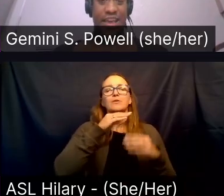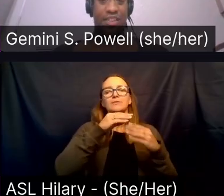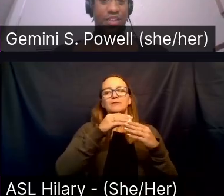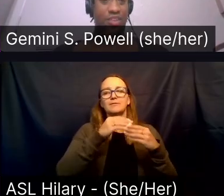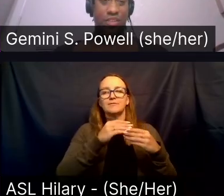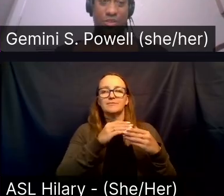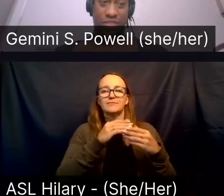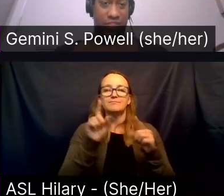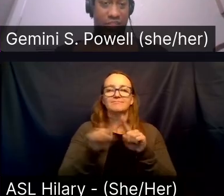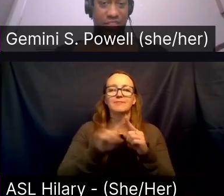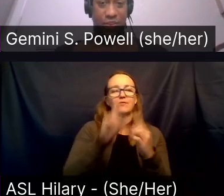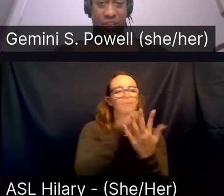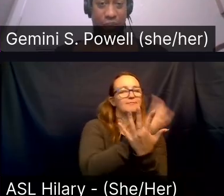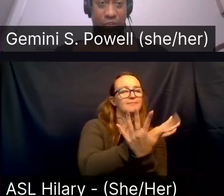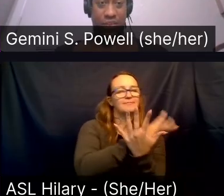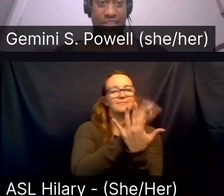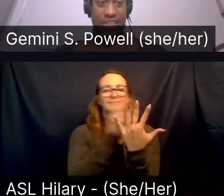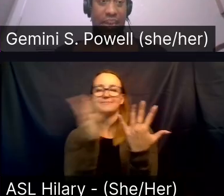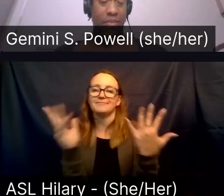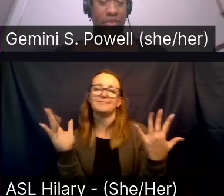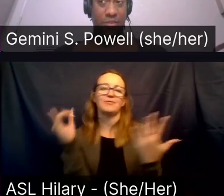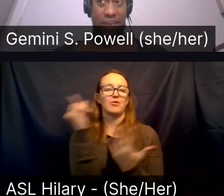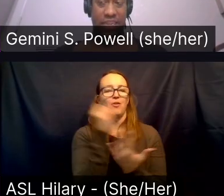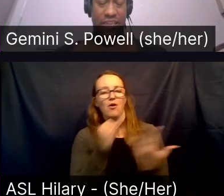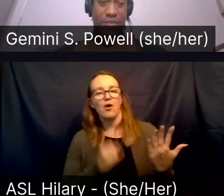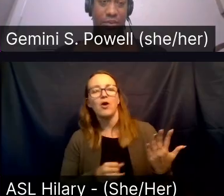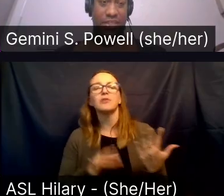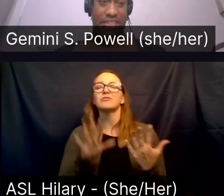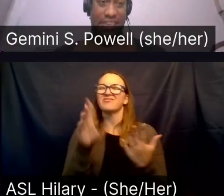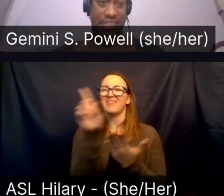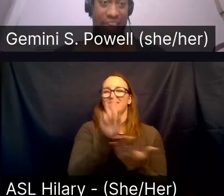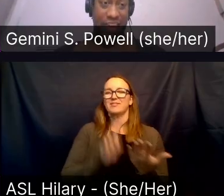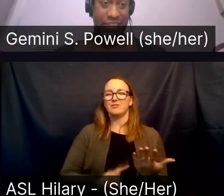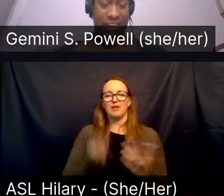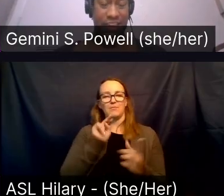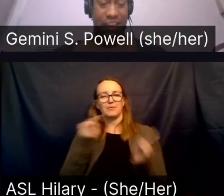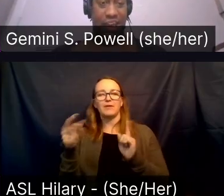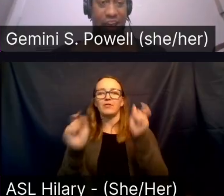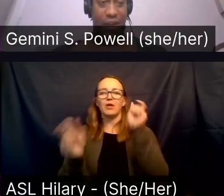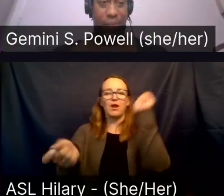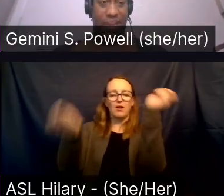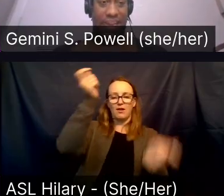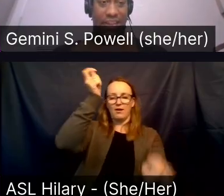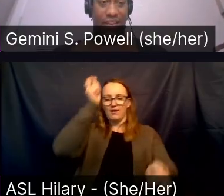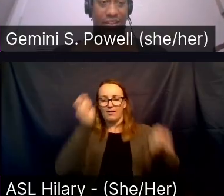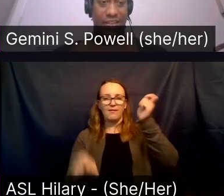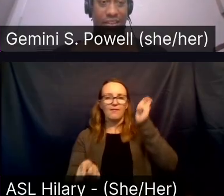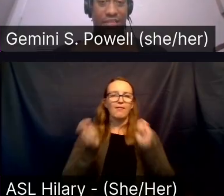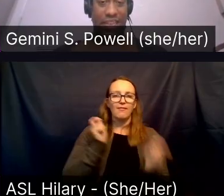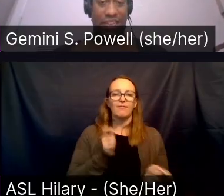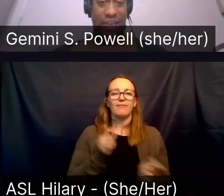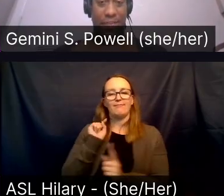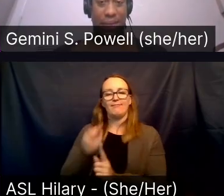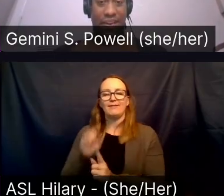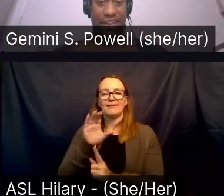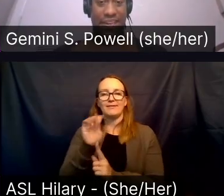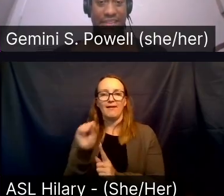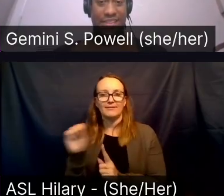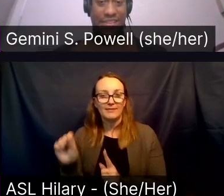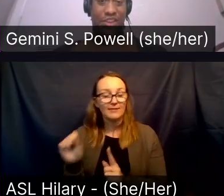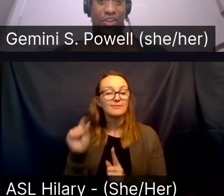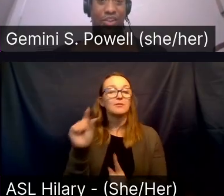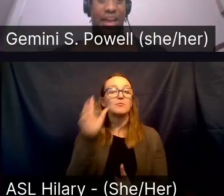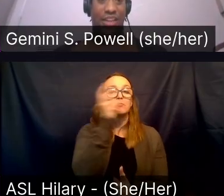artistically. There's all sorts of things you can do from a design perspective with CSS. And the lovely thing about